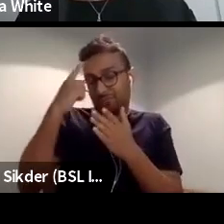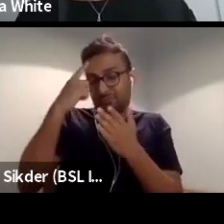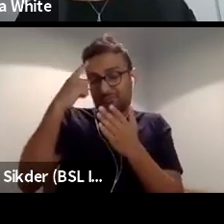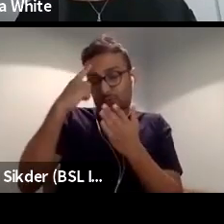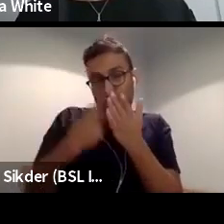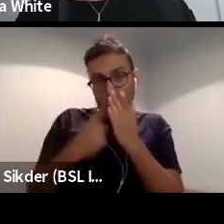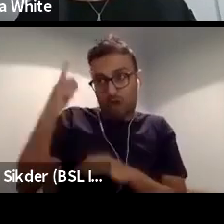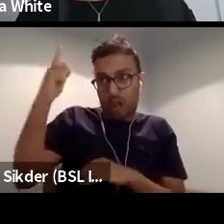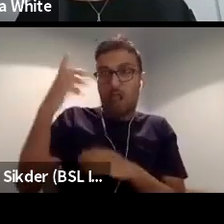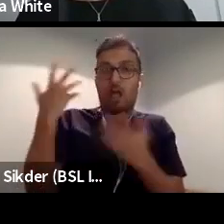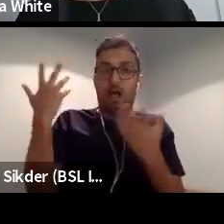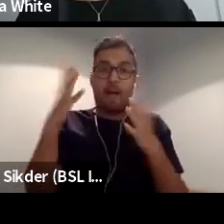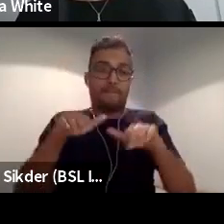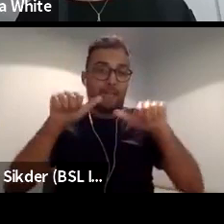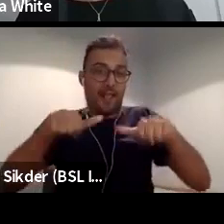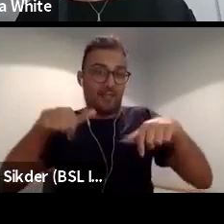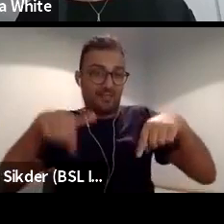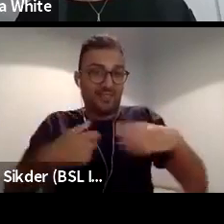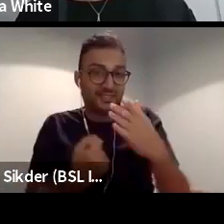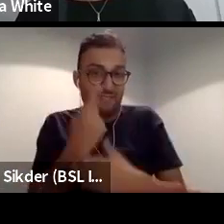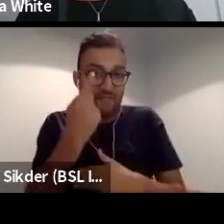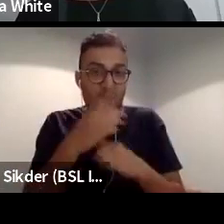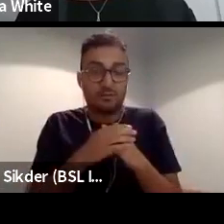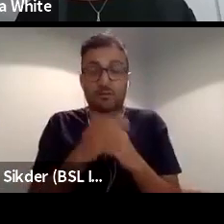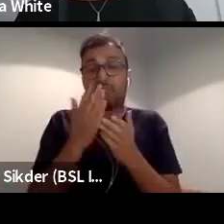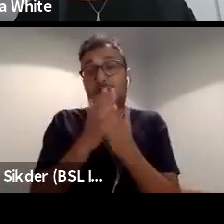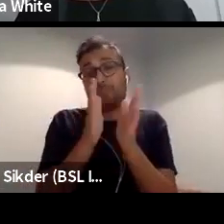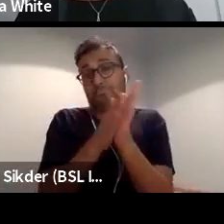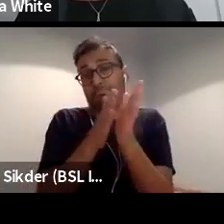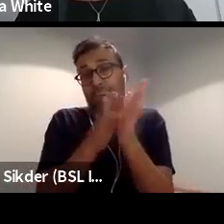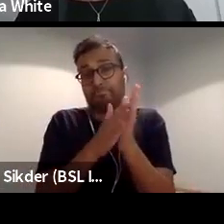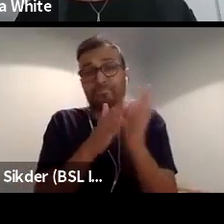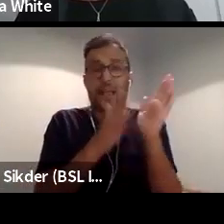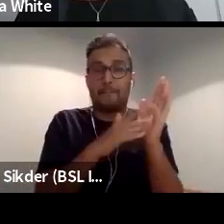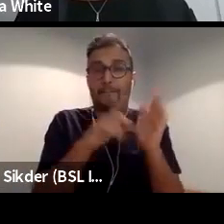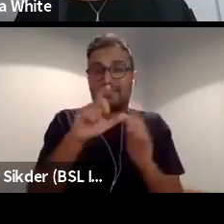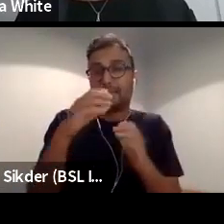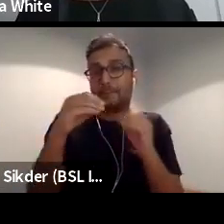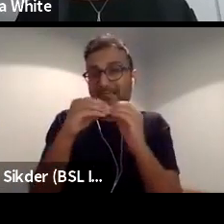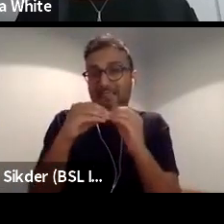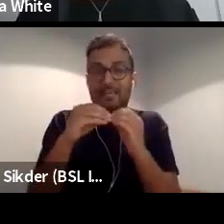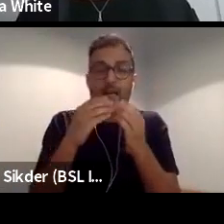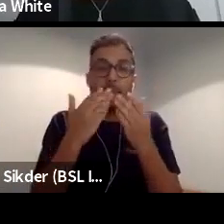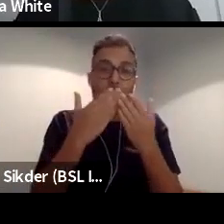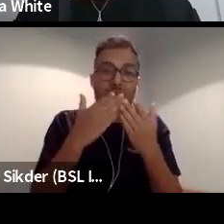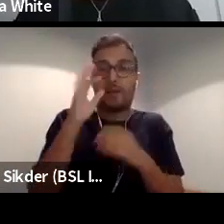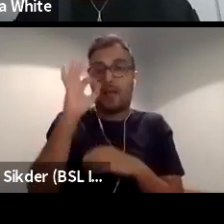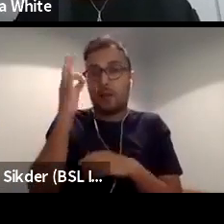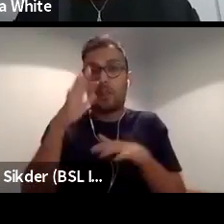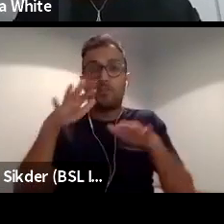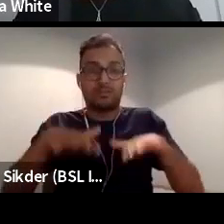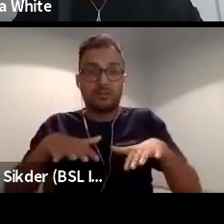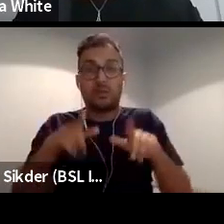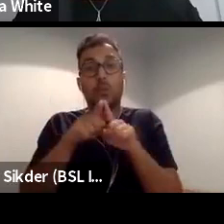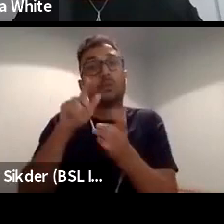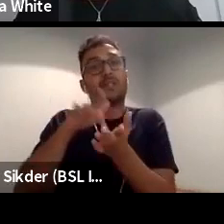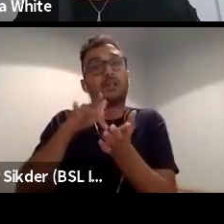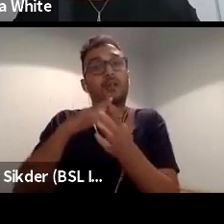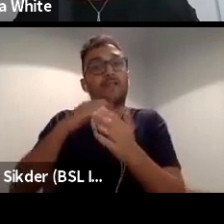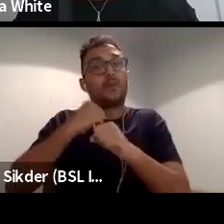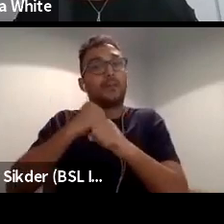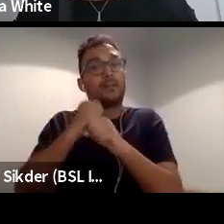detail. And I truly applaud and commend the Muslim Council of Britain and the Center for Media Monitoring for doing fantastic